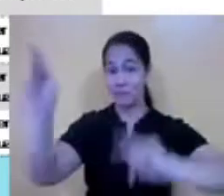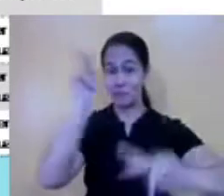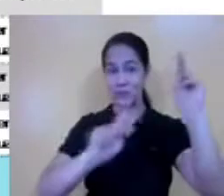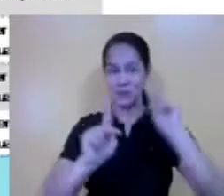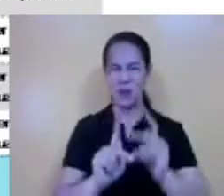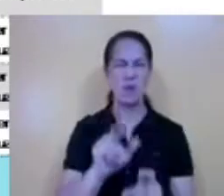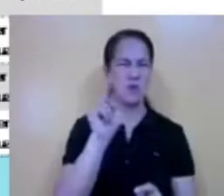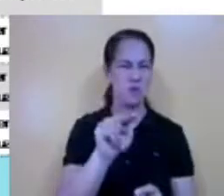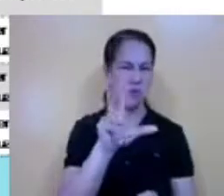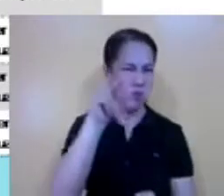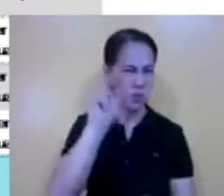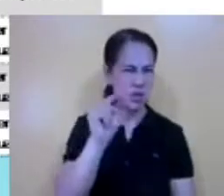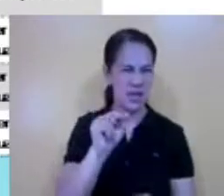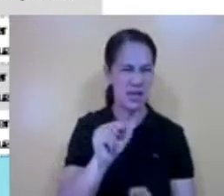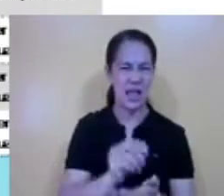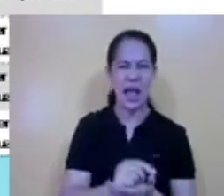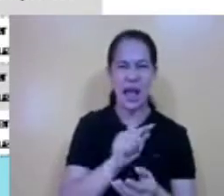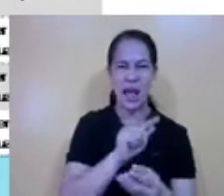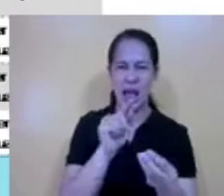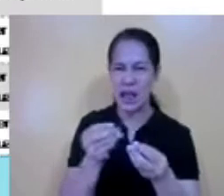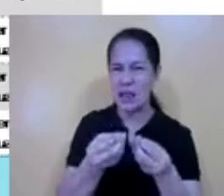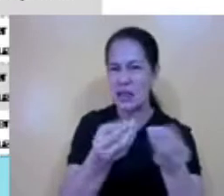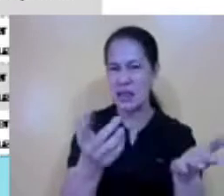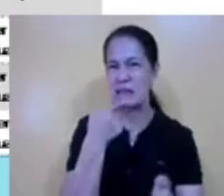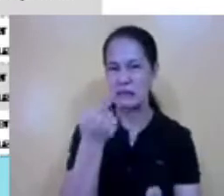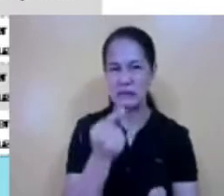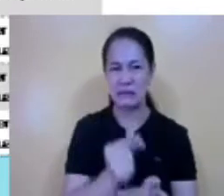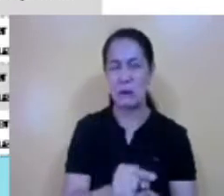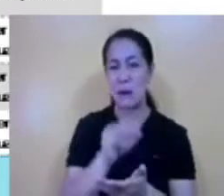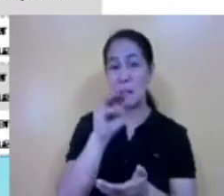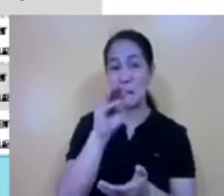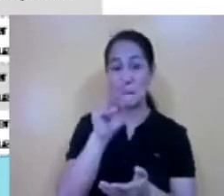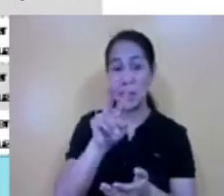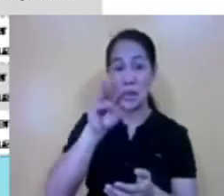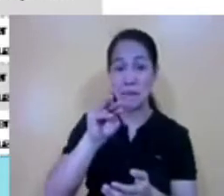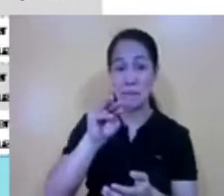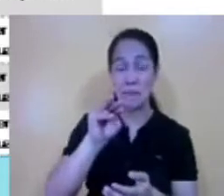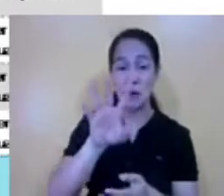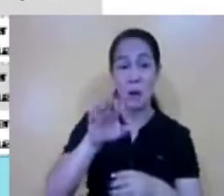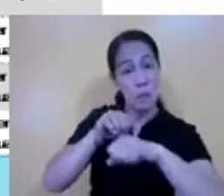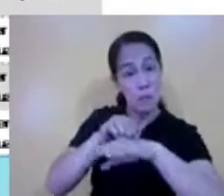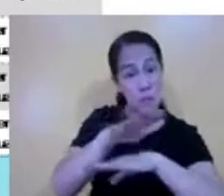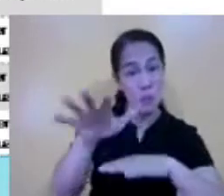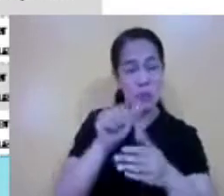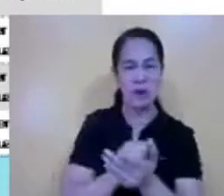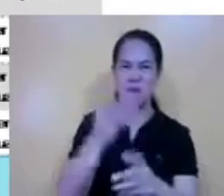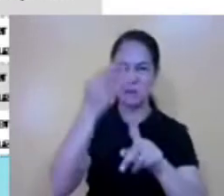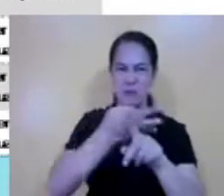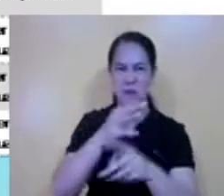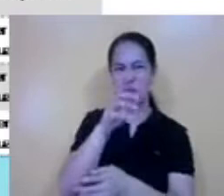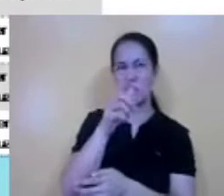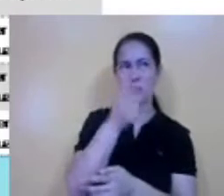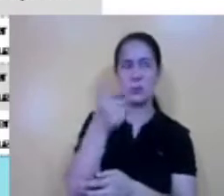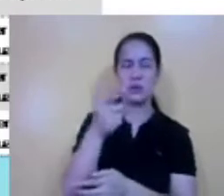this because even though the DM4 was released last February 2022, we